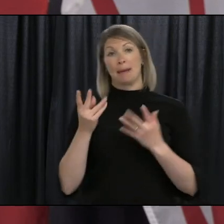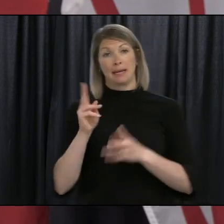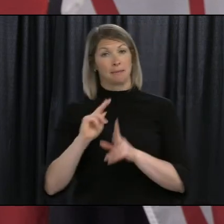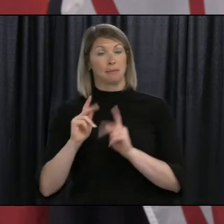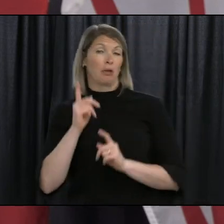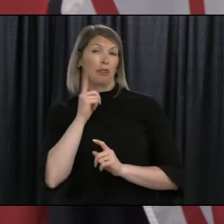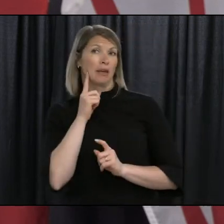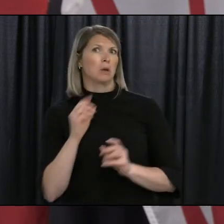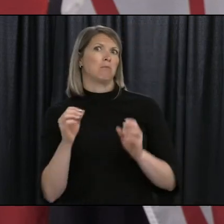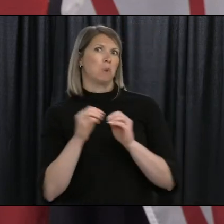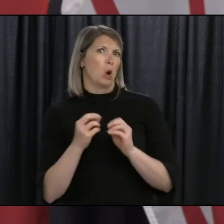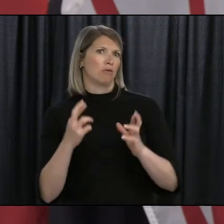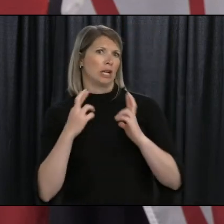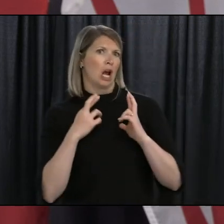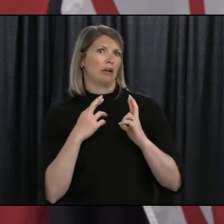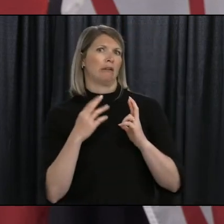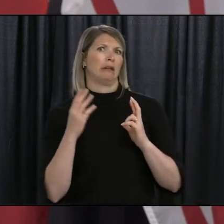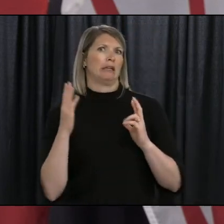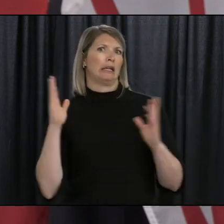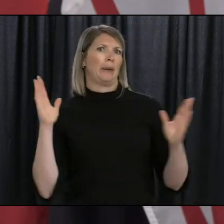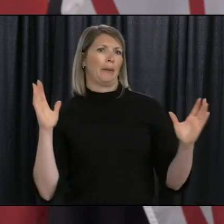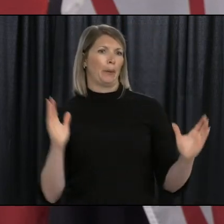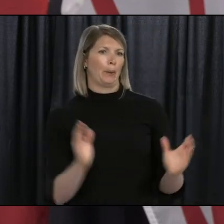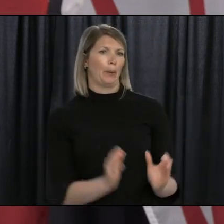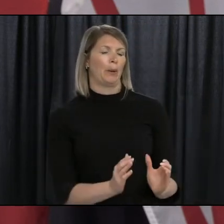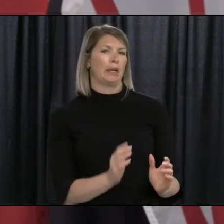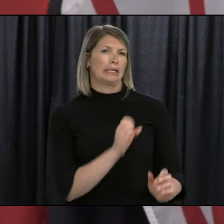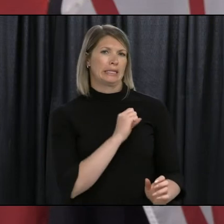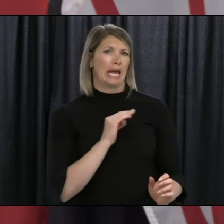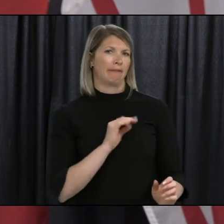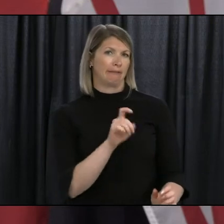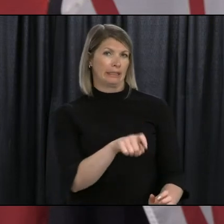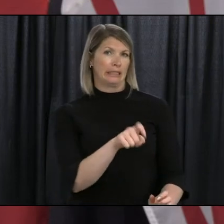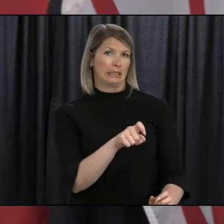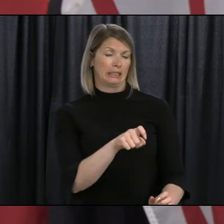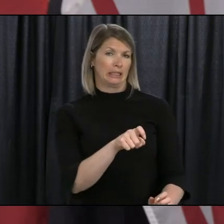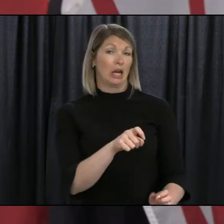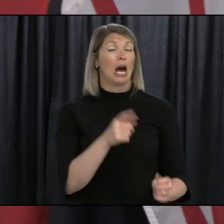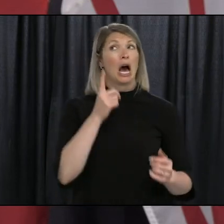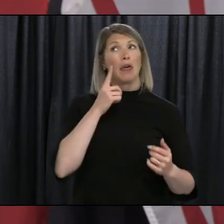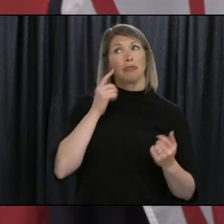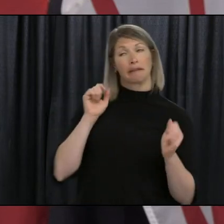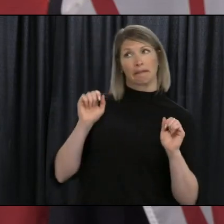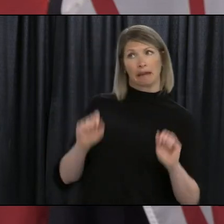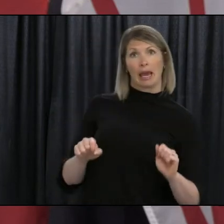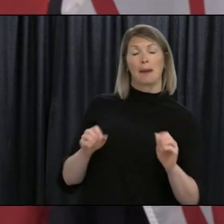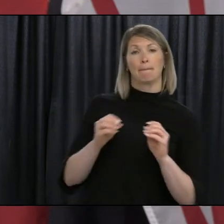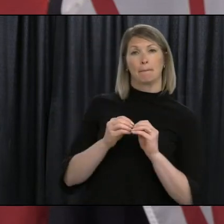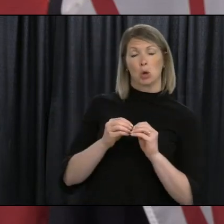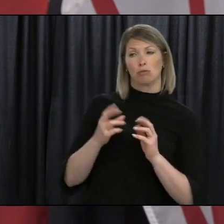success and the reduction in the size of the public service is there. In December of